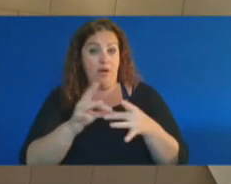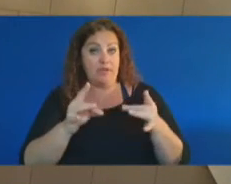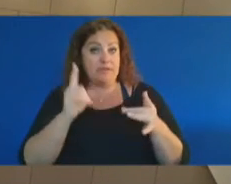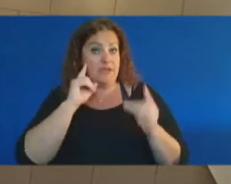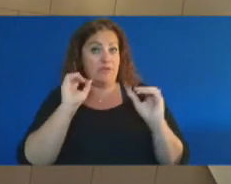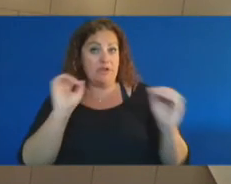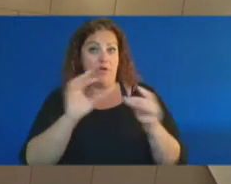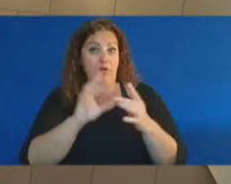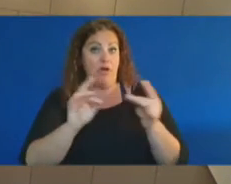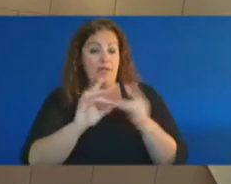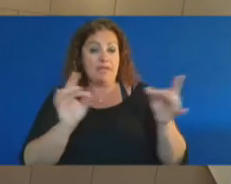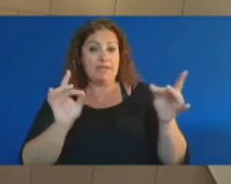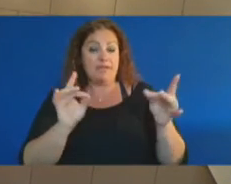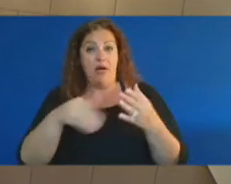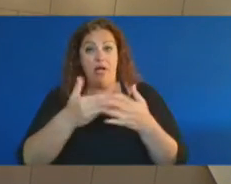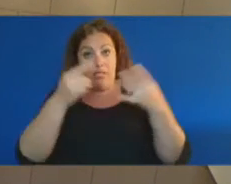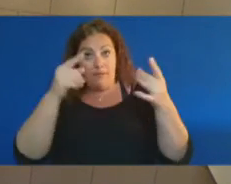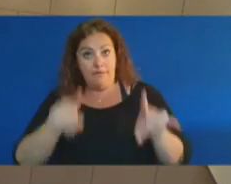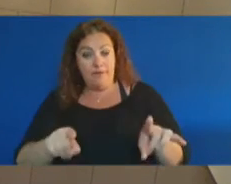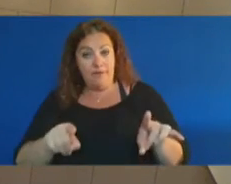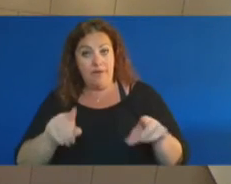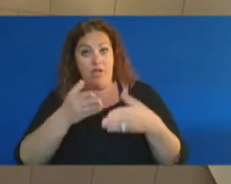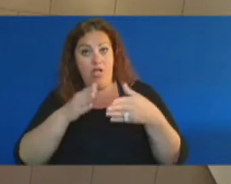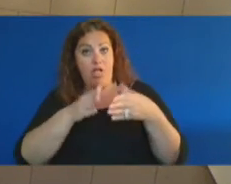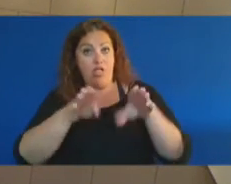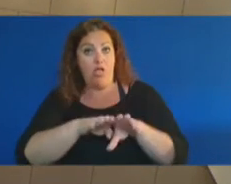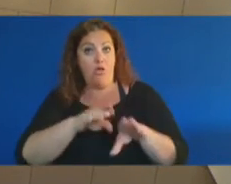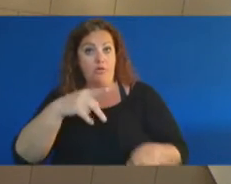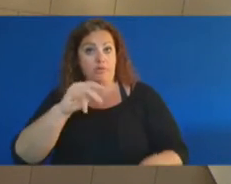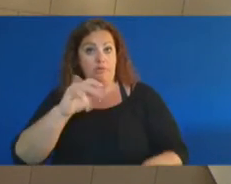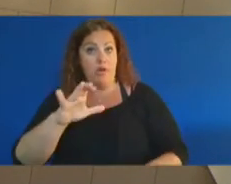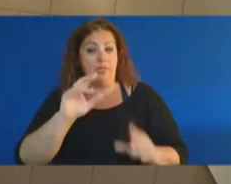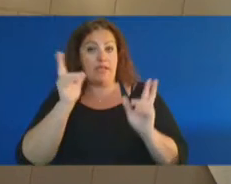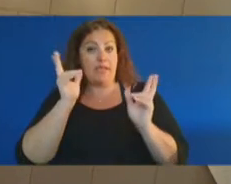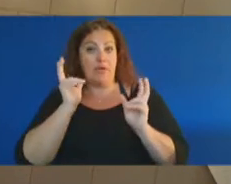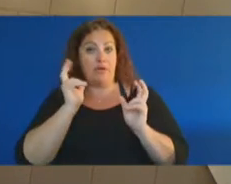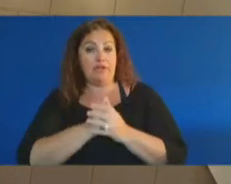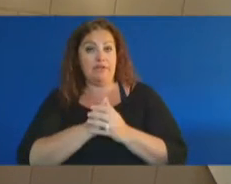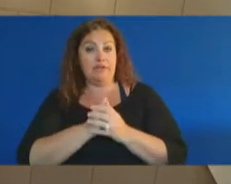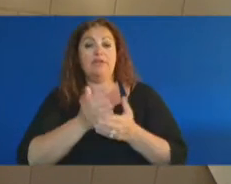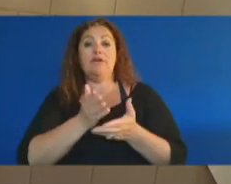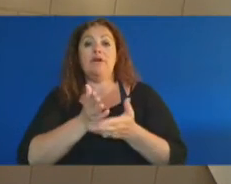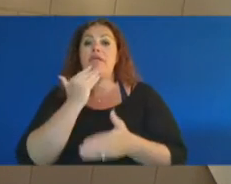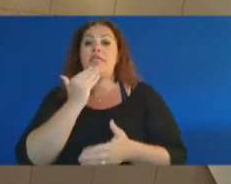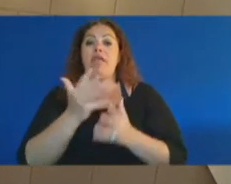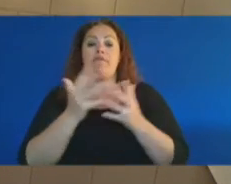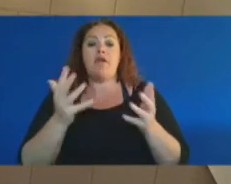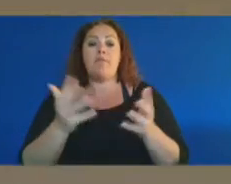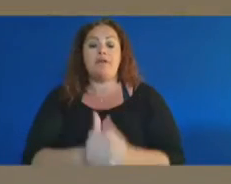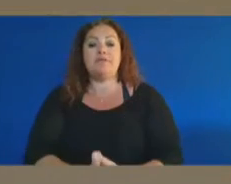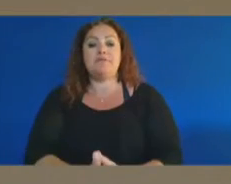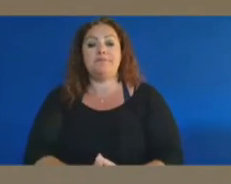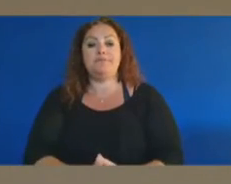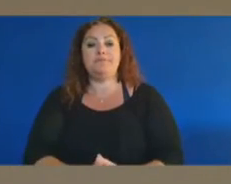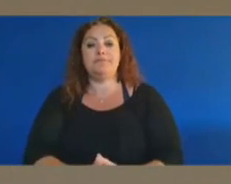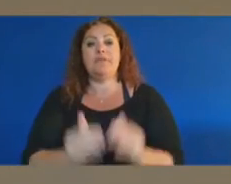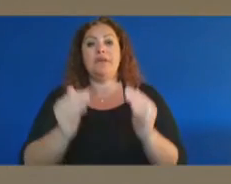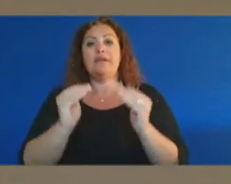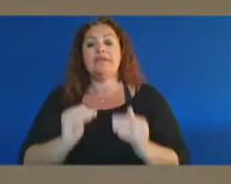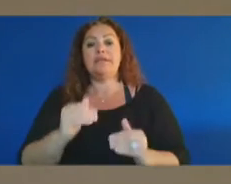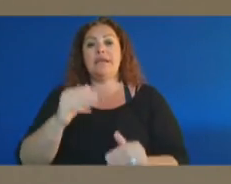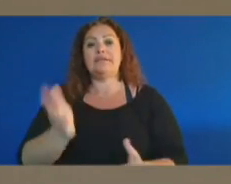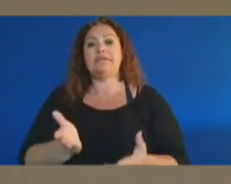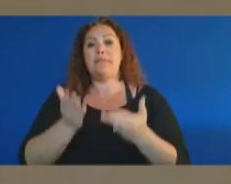comment all in favor of the closing the public hearing all right thank you very much the next petition